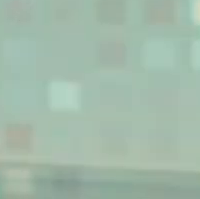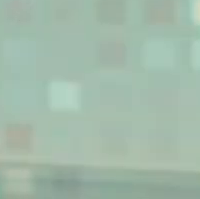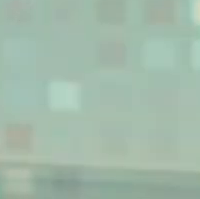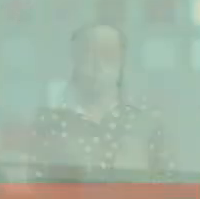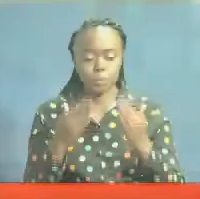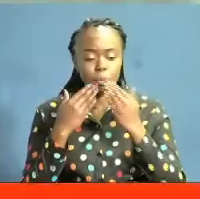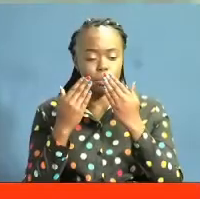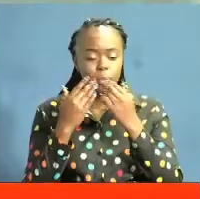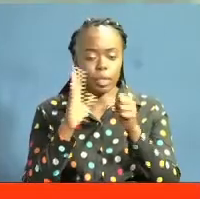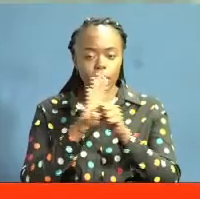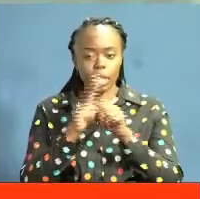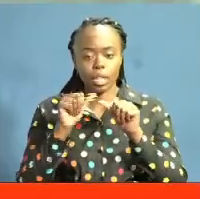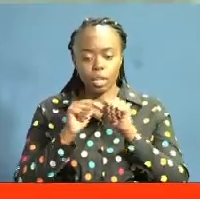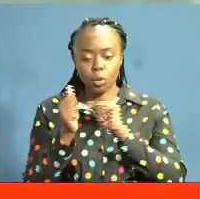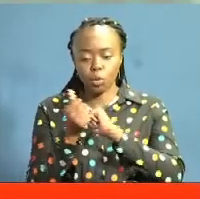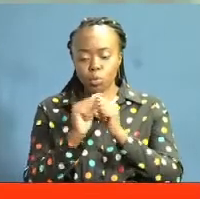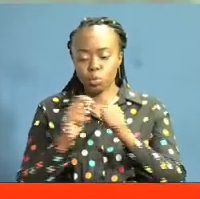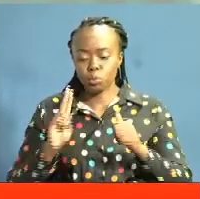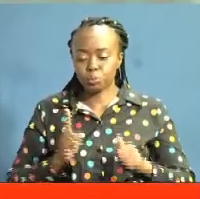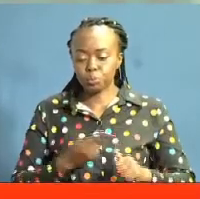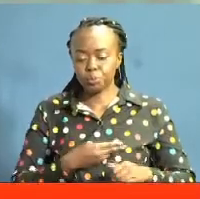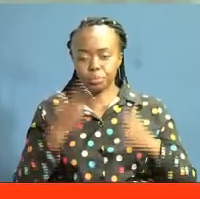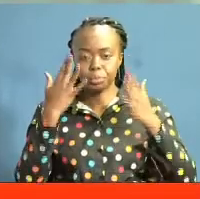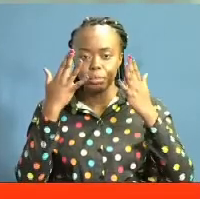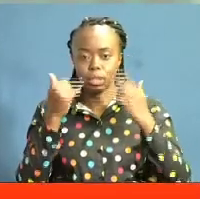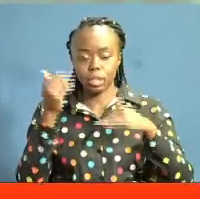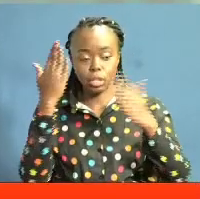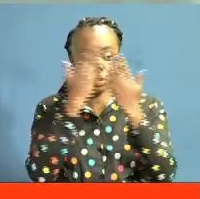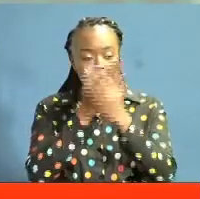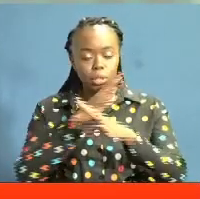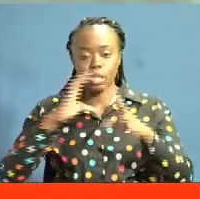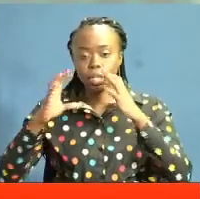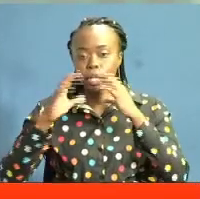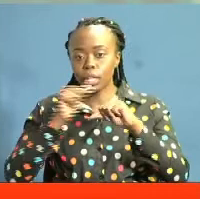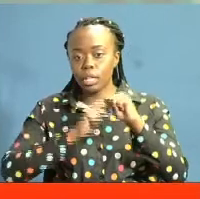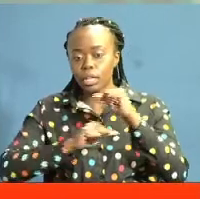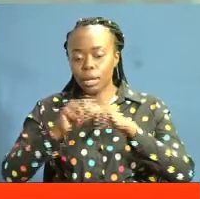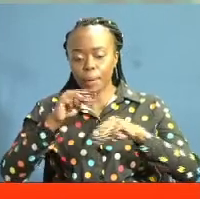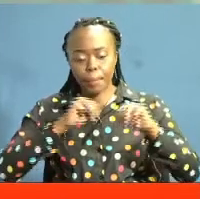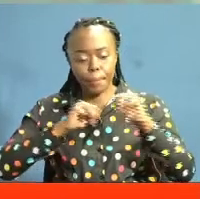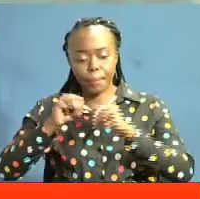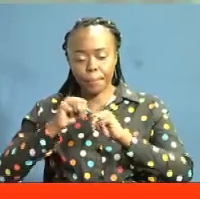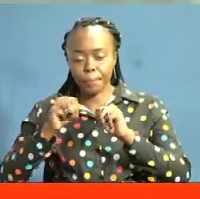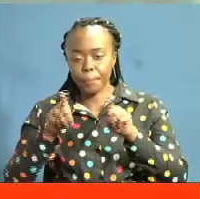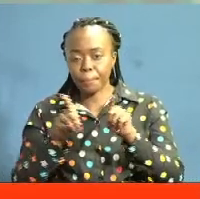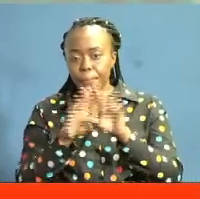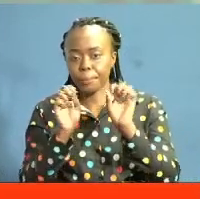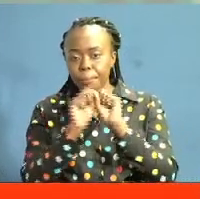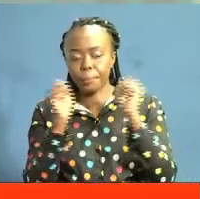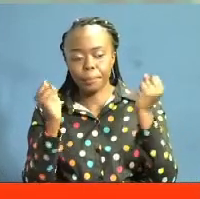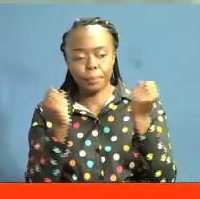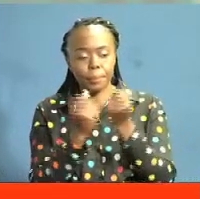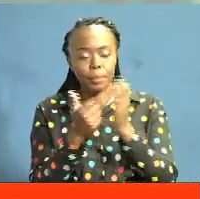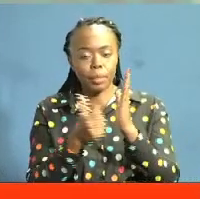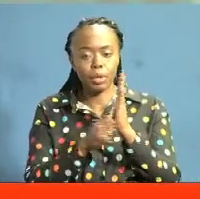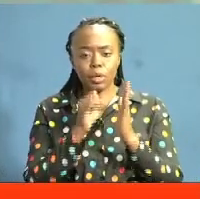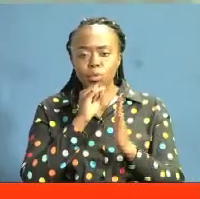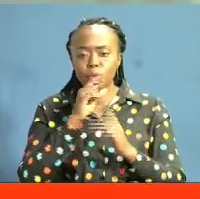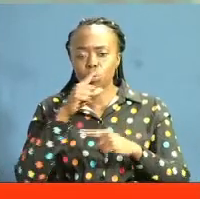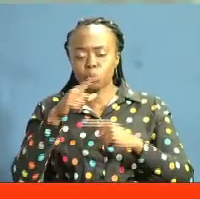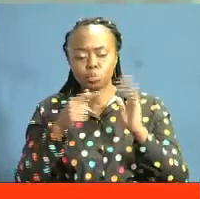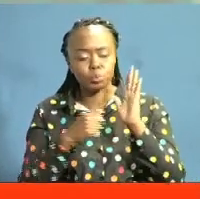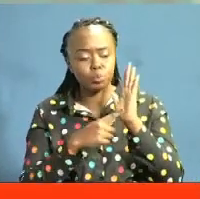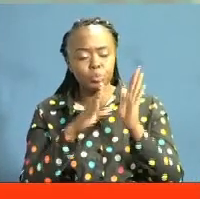Thank you for staying with us. Now, tonight we're talking about societal matters. The social fabric is getting